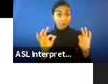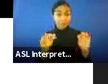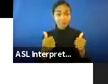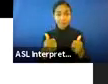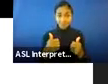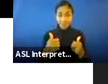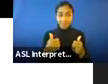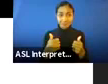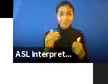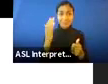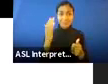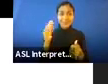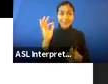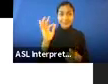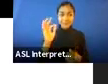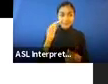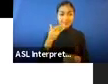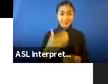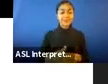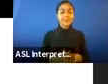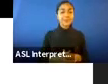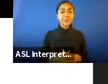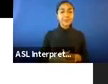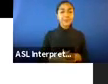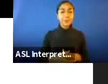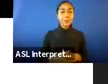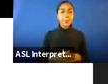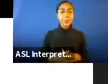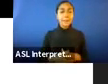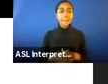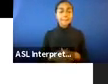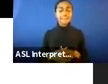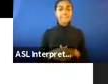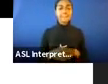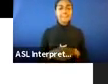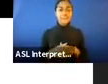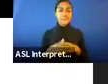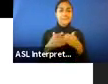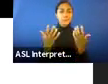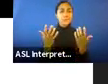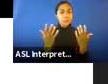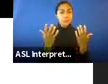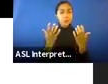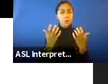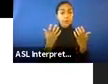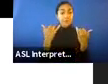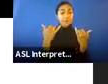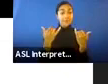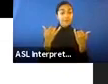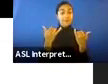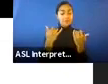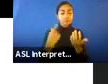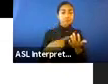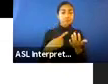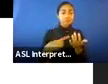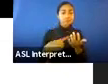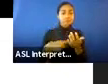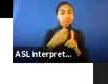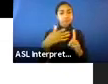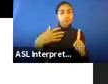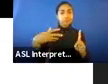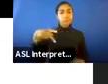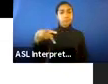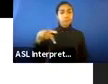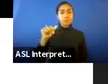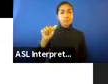Great, it looks like it's working. So we want to now talk a little bit about pandemics,